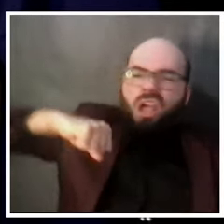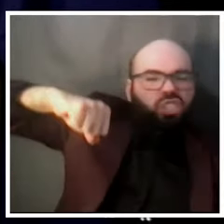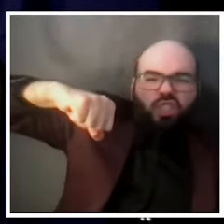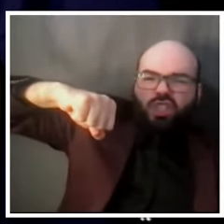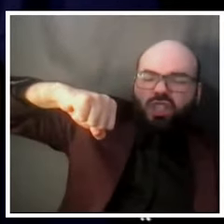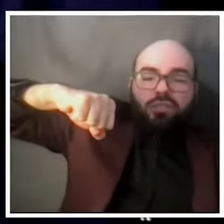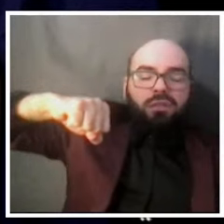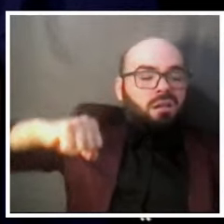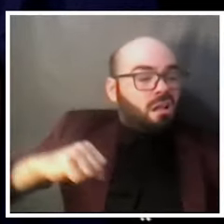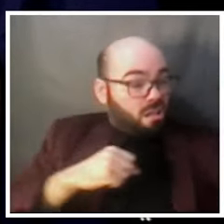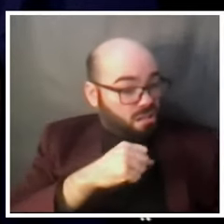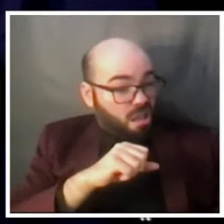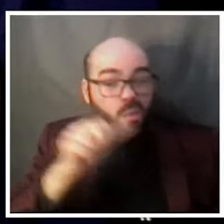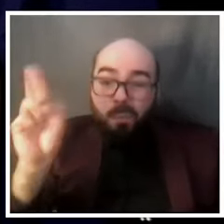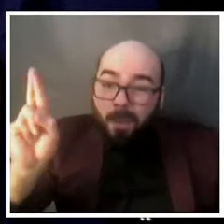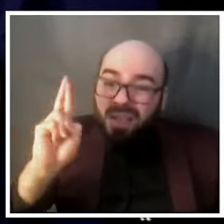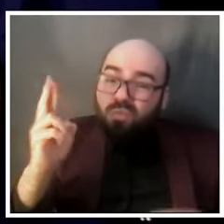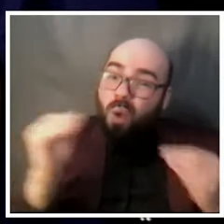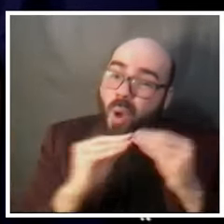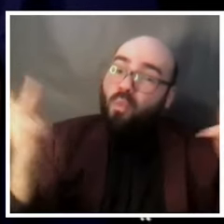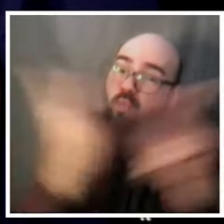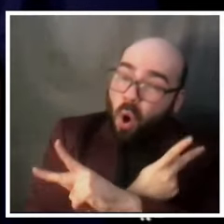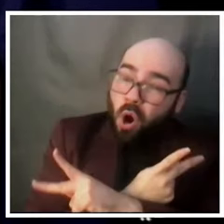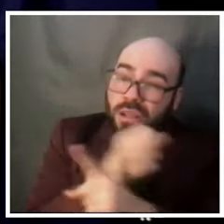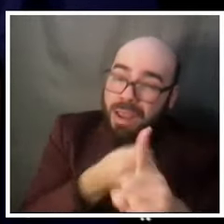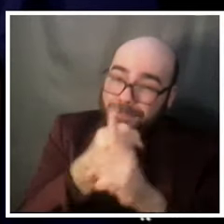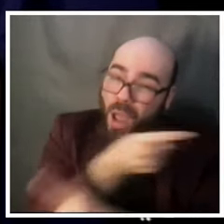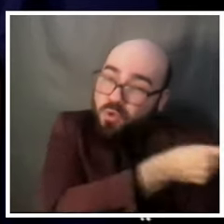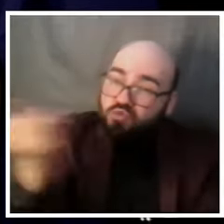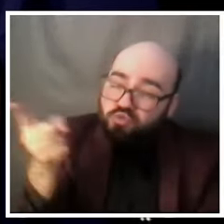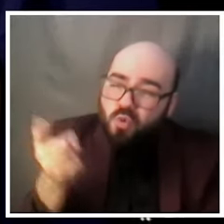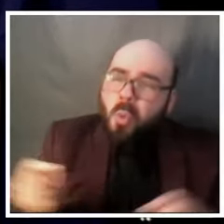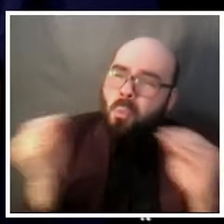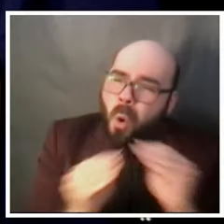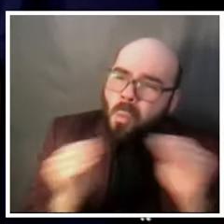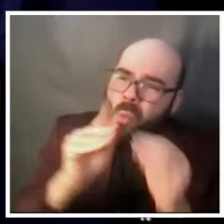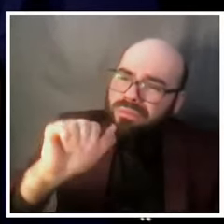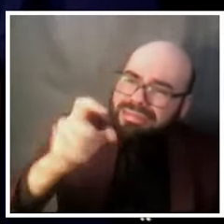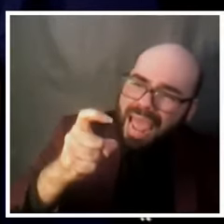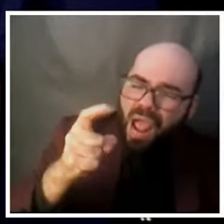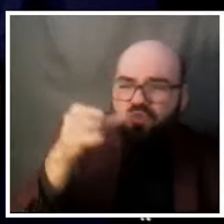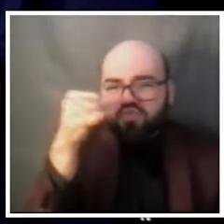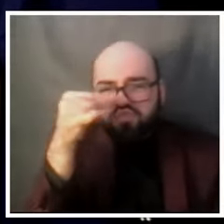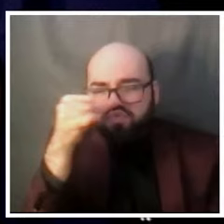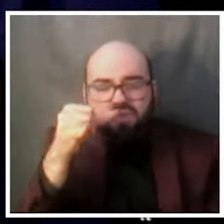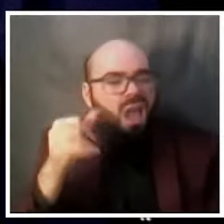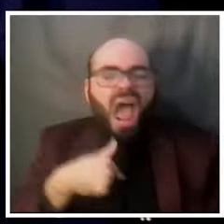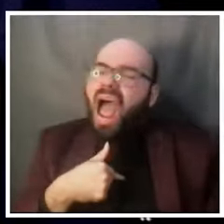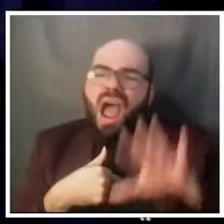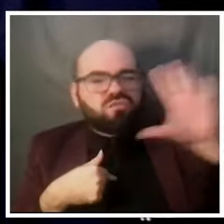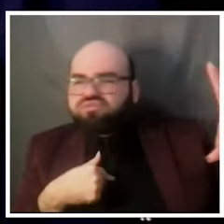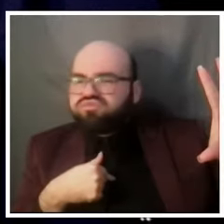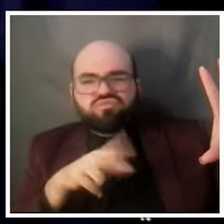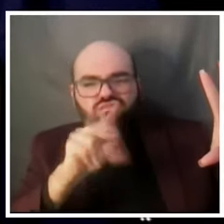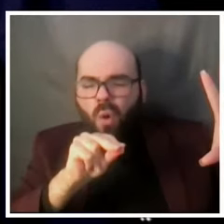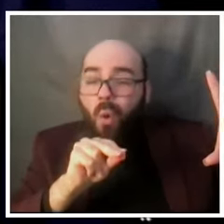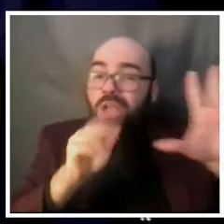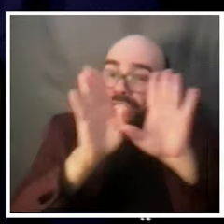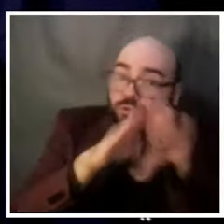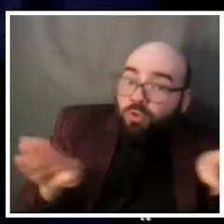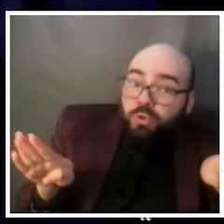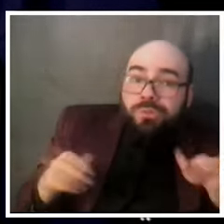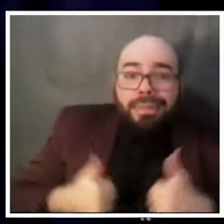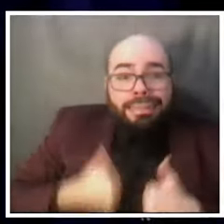want to restore it. Restore the expanded child care tax credit because no child should live in poverty in this country.